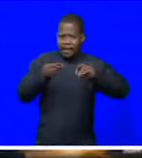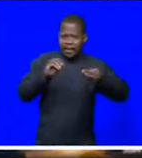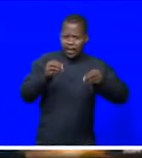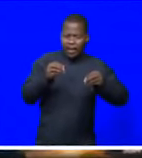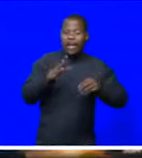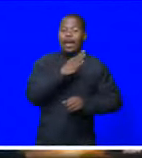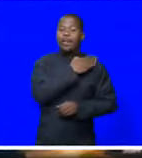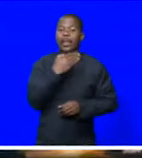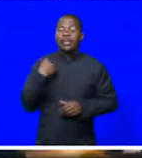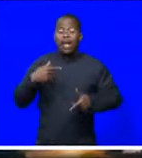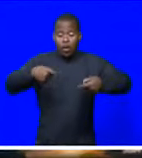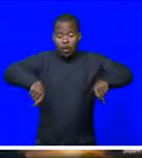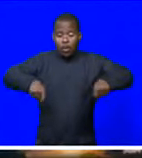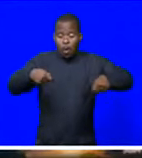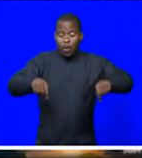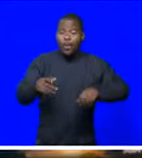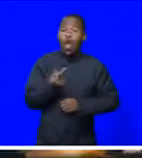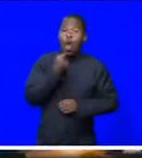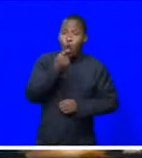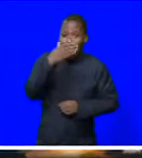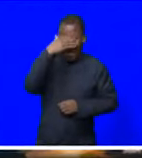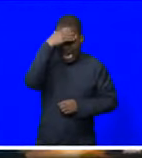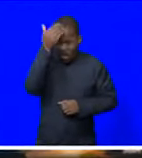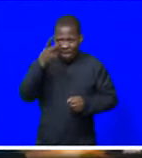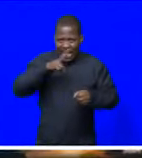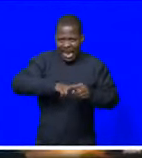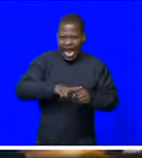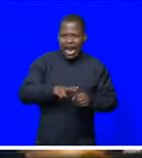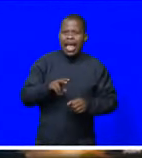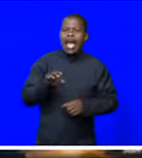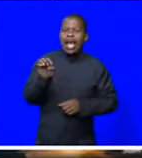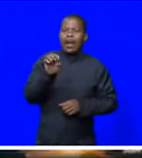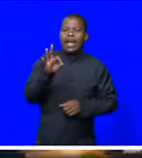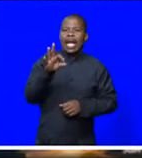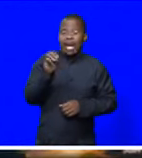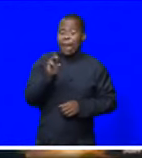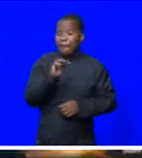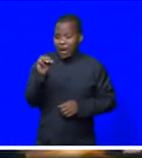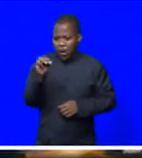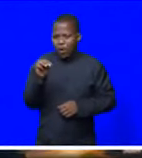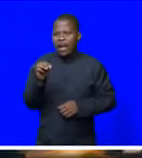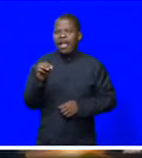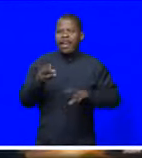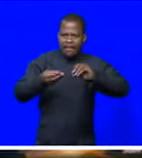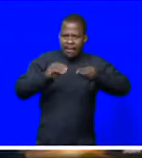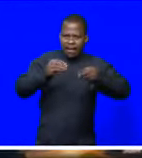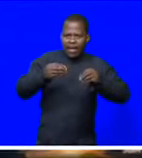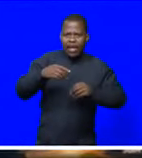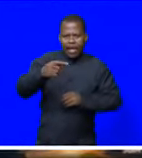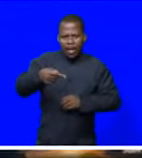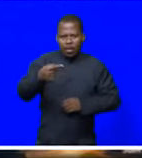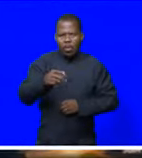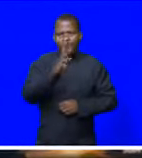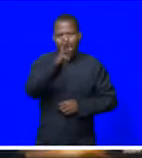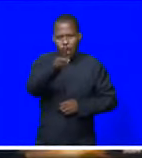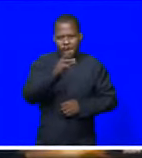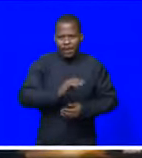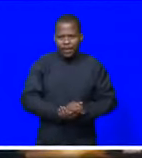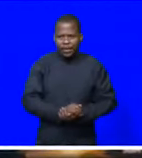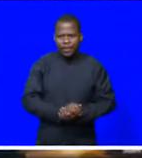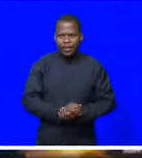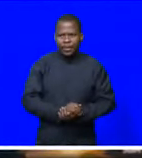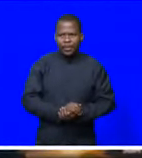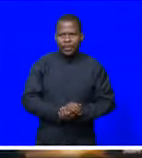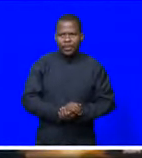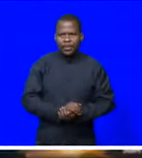Sports, Harry Spulunga, government has further allocated another 30 million emalangeni to attend to what the CAF inspectors said